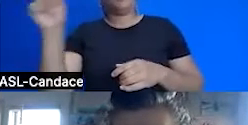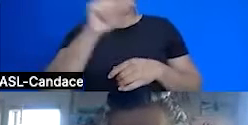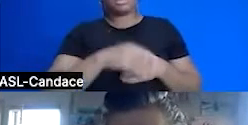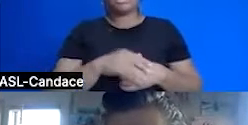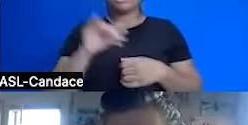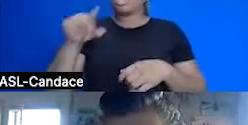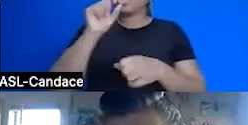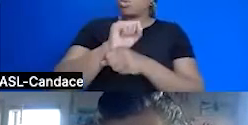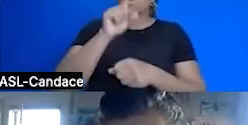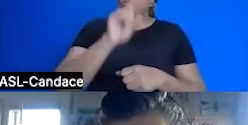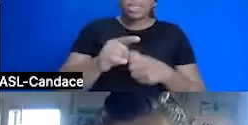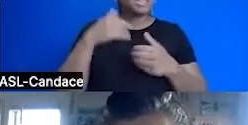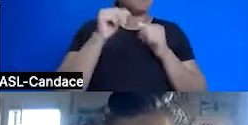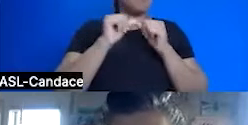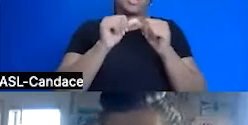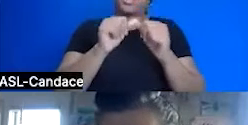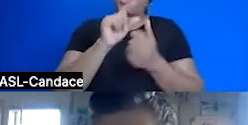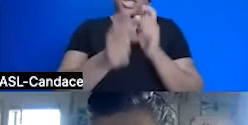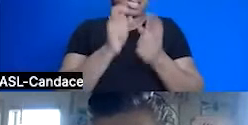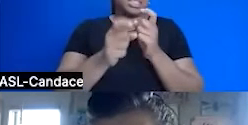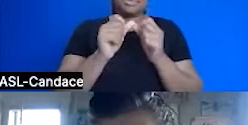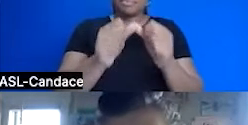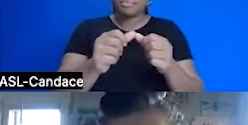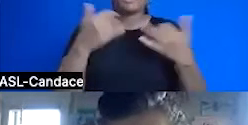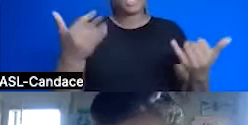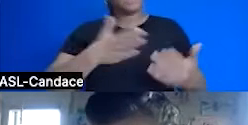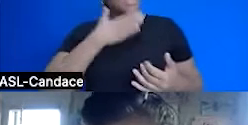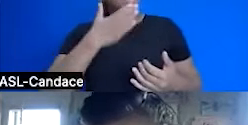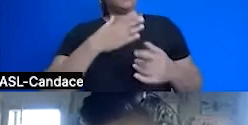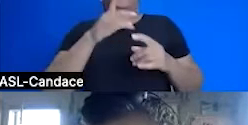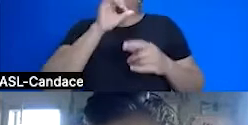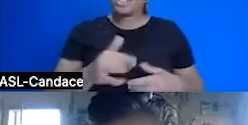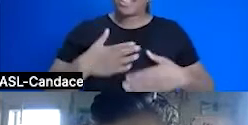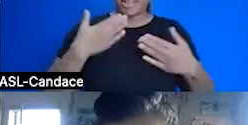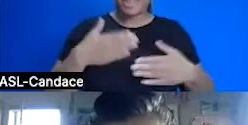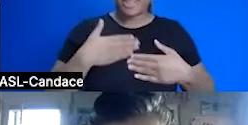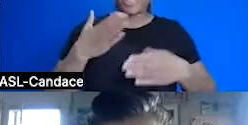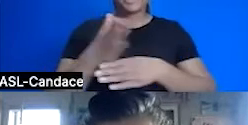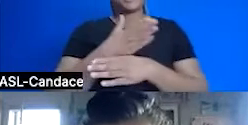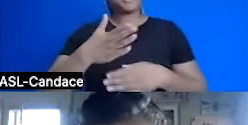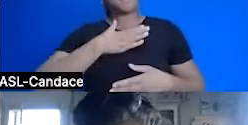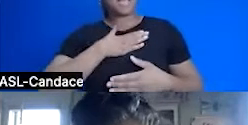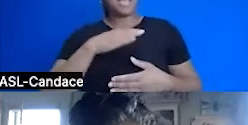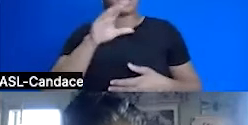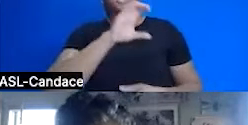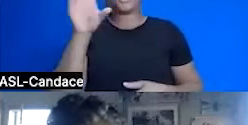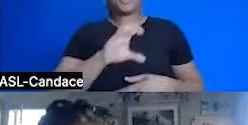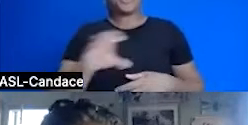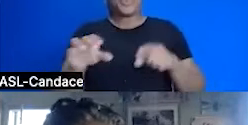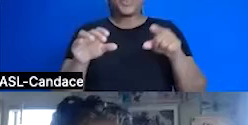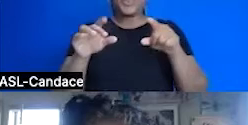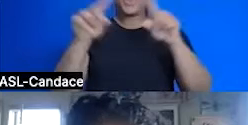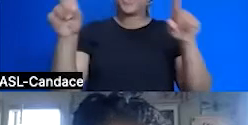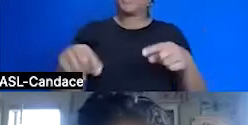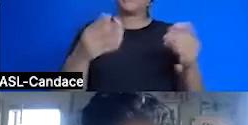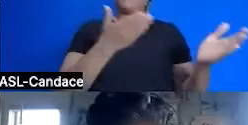is really, really ongoing. So now I'm really happy to share my Zoom screen and pass